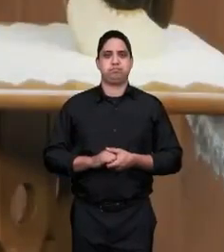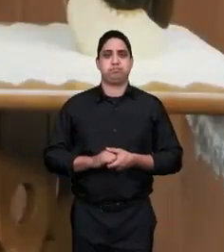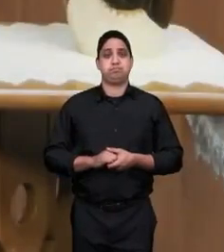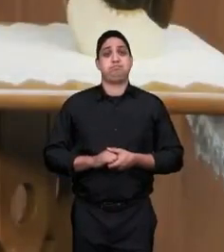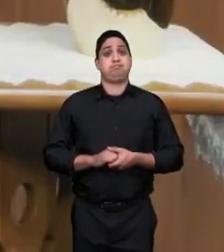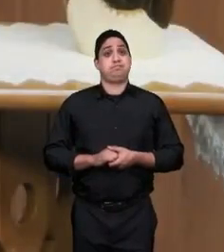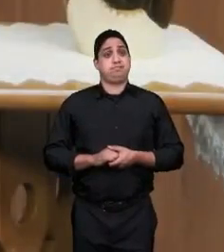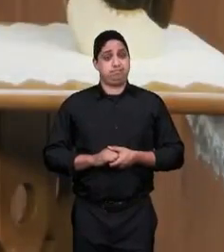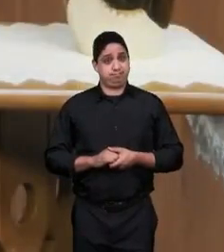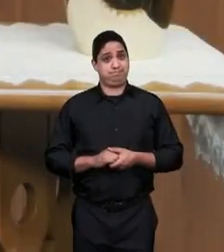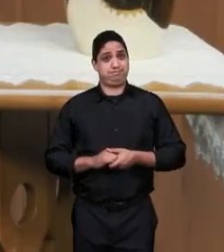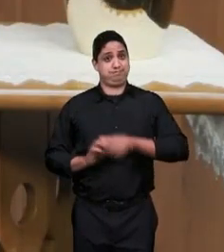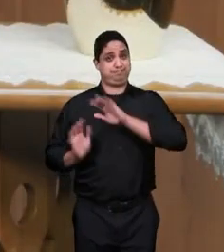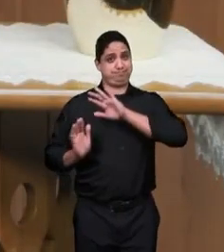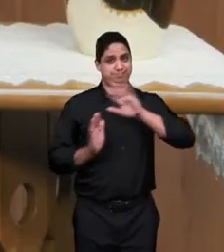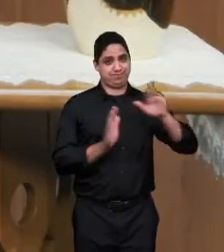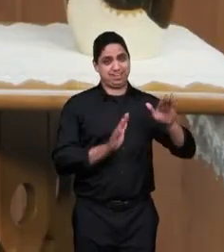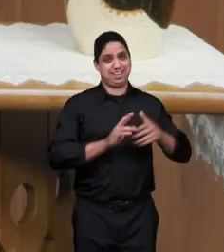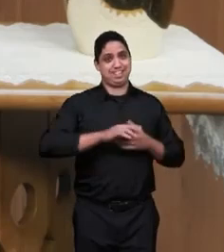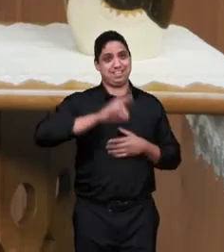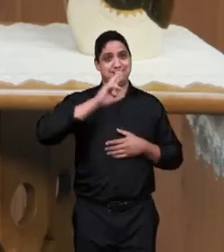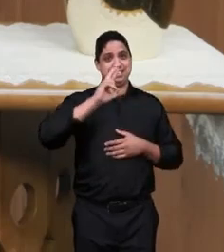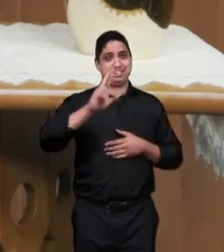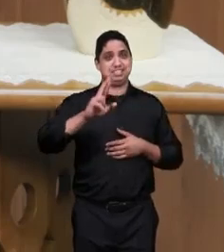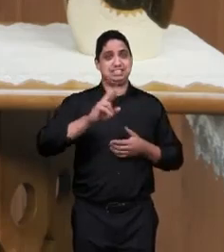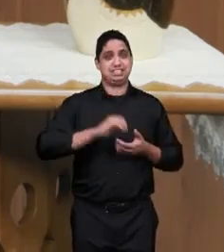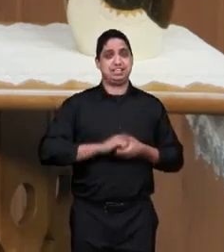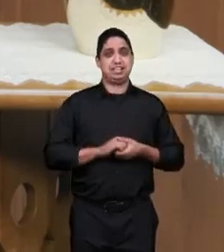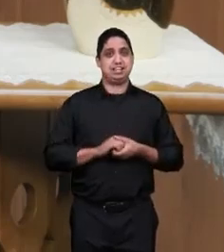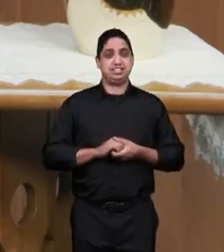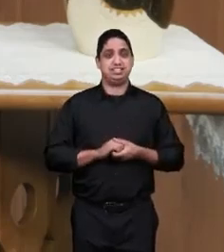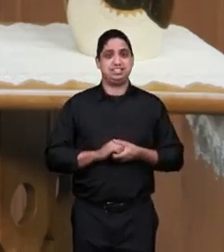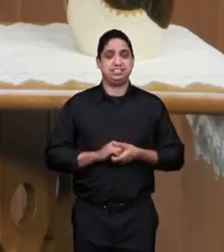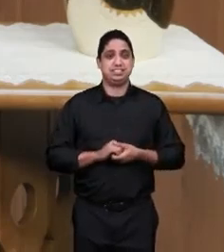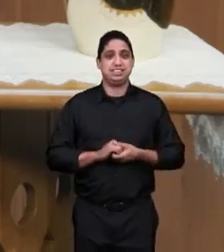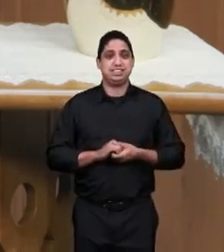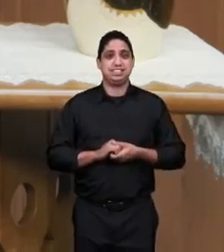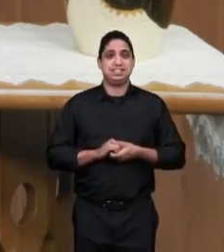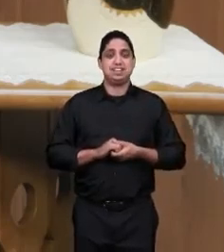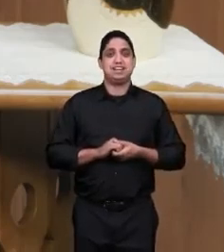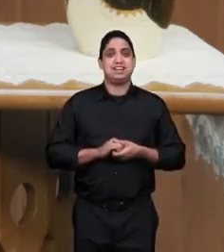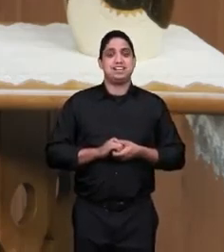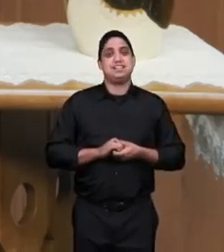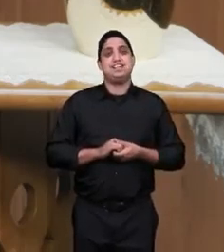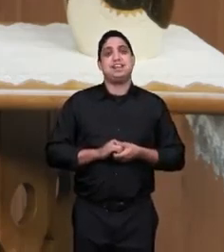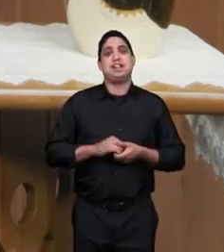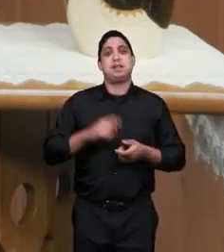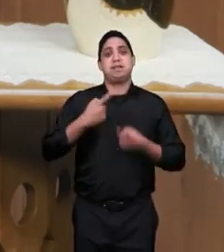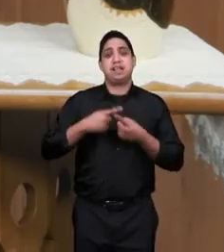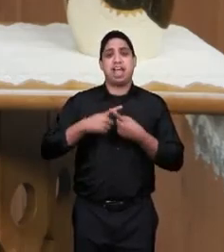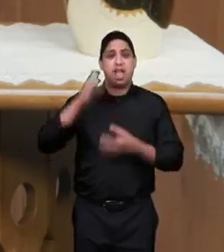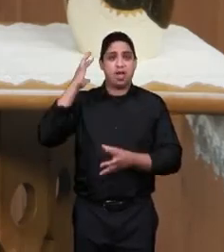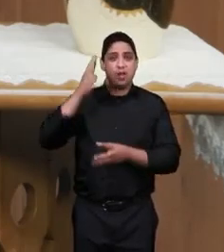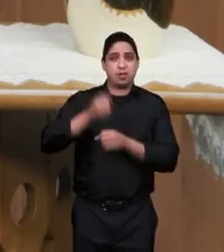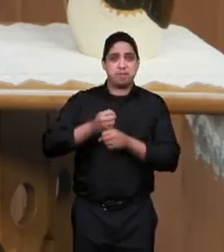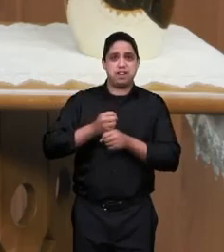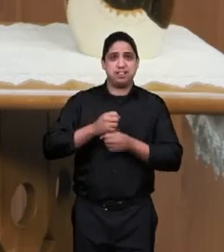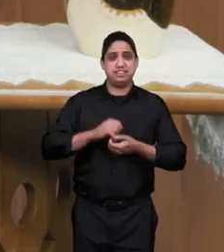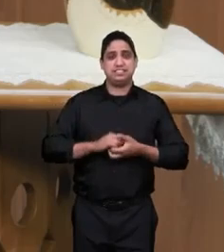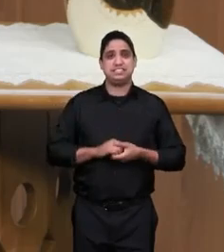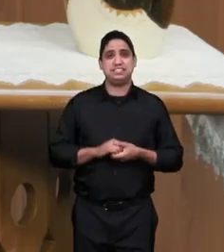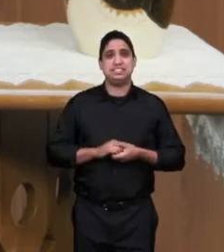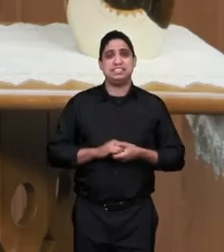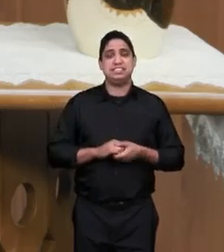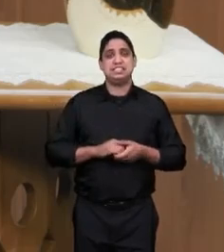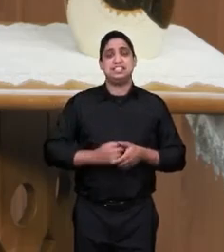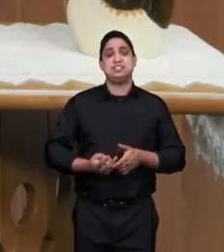Very good, brothers. You can see the answer of our sister. We don't need to have any comments because it was very clear.